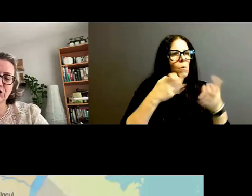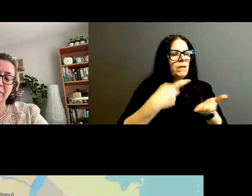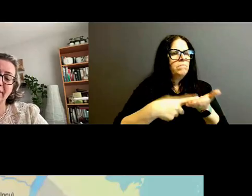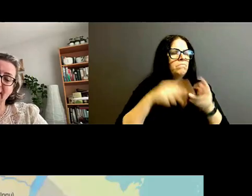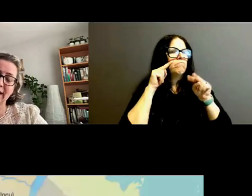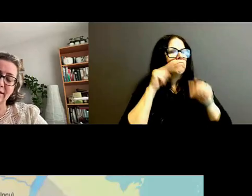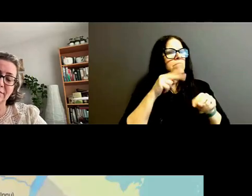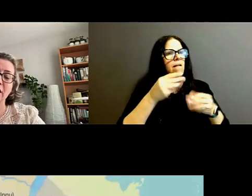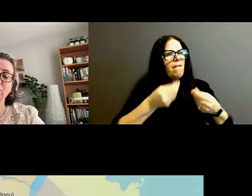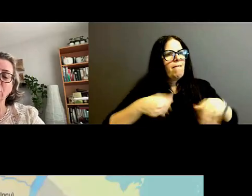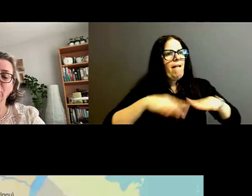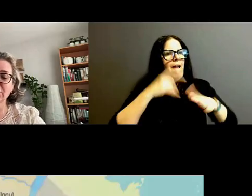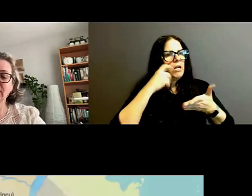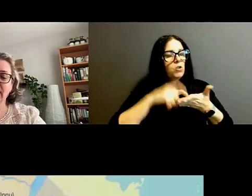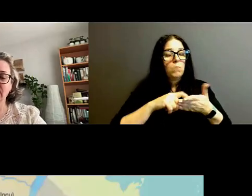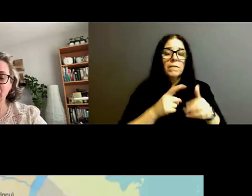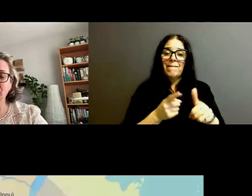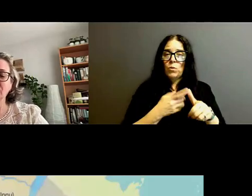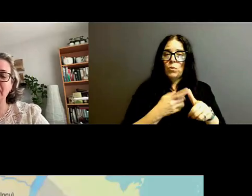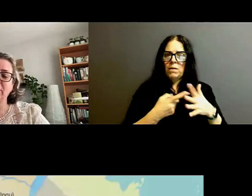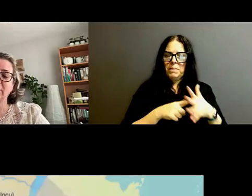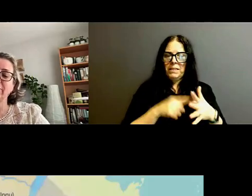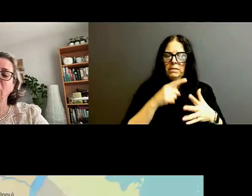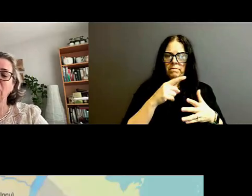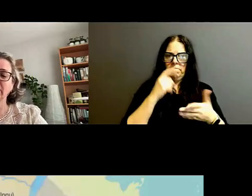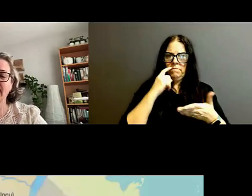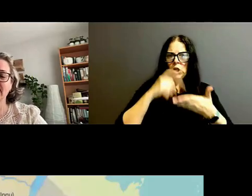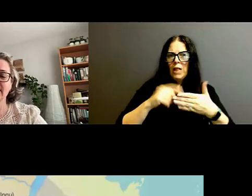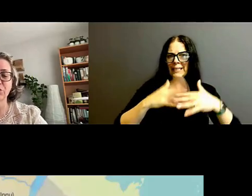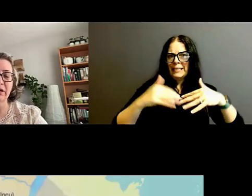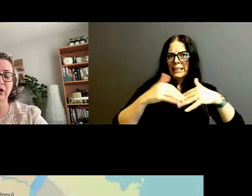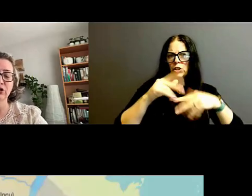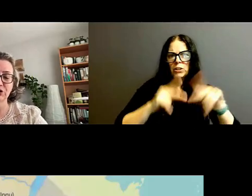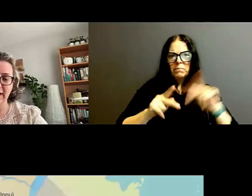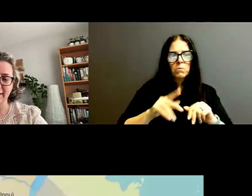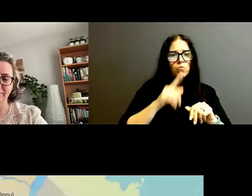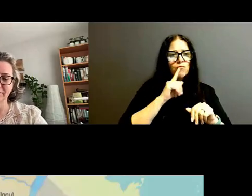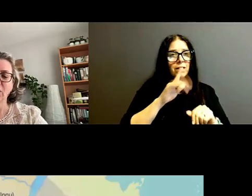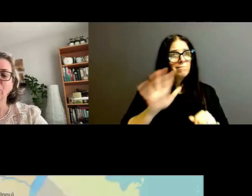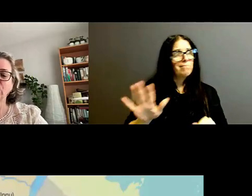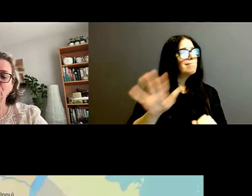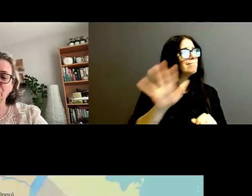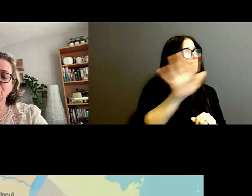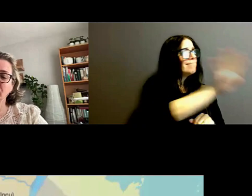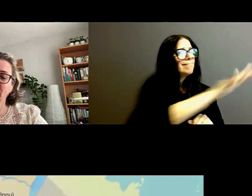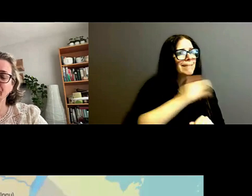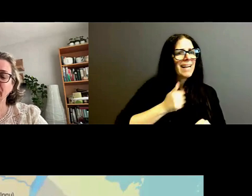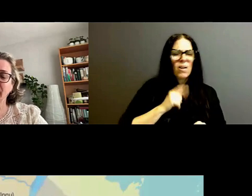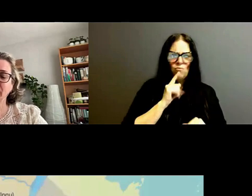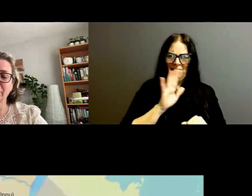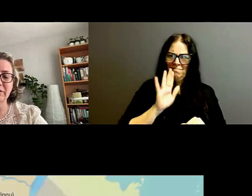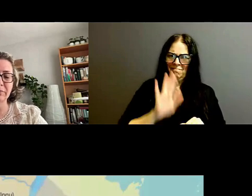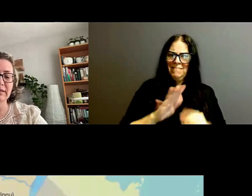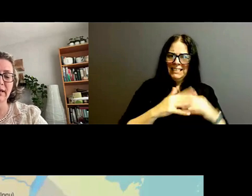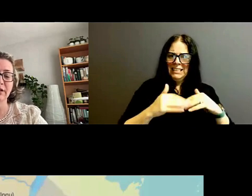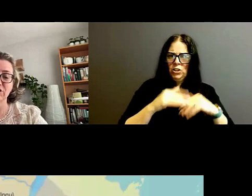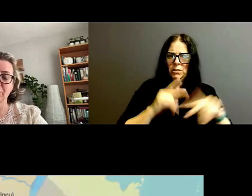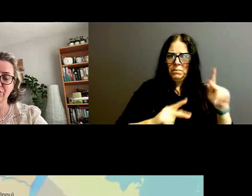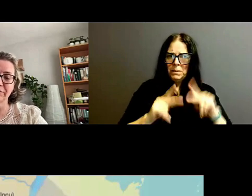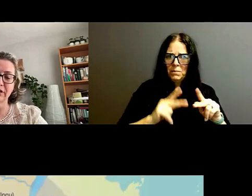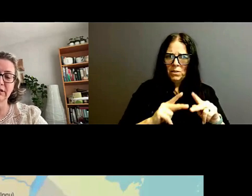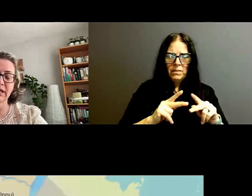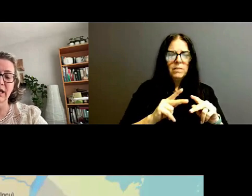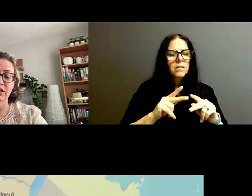to make sure and begin by acknowledging the Indigenous people of all the lands that we are on today. We do this to reaffirm our commitment